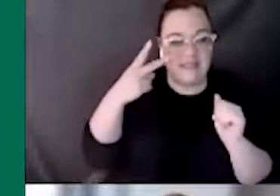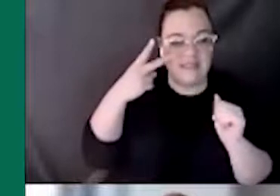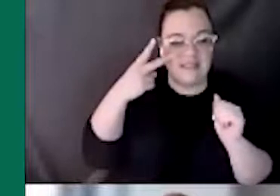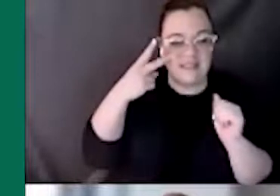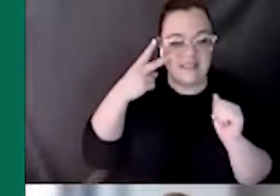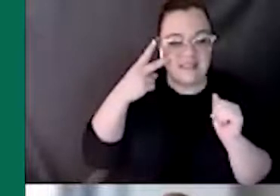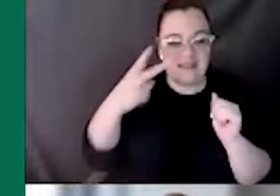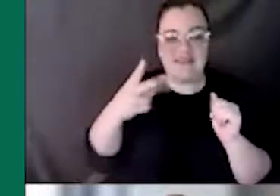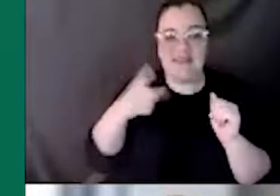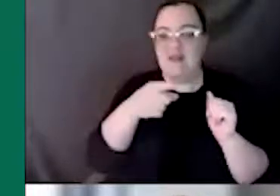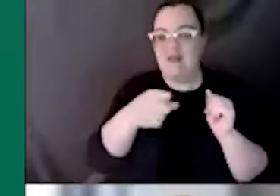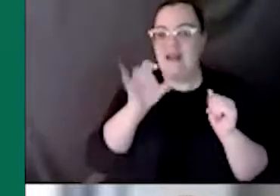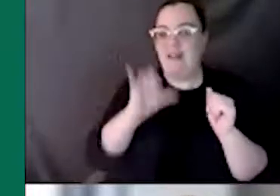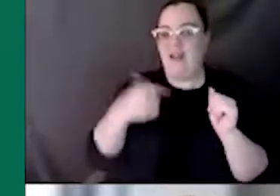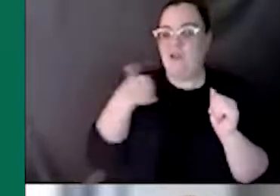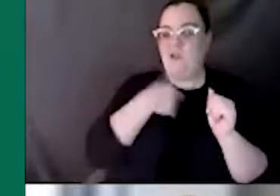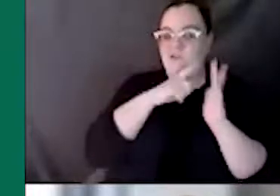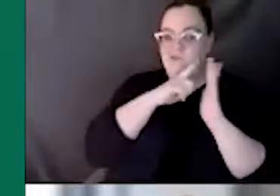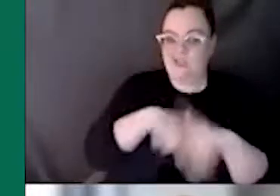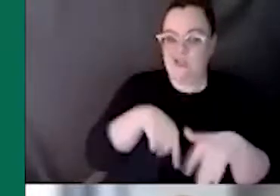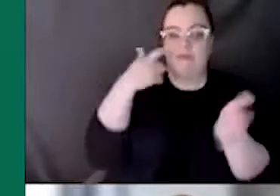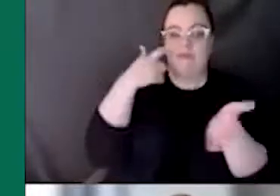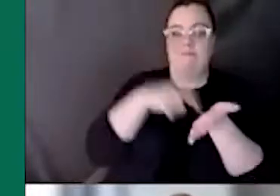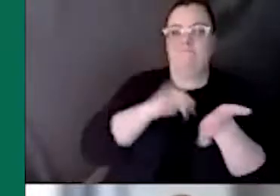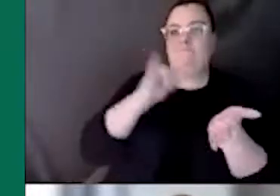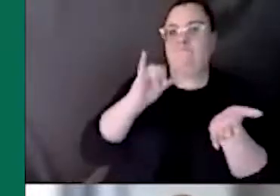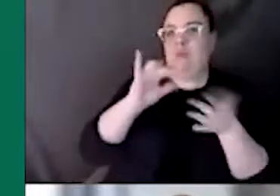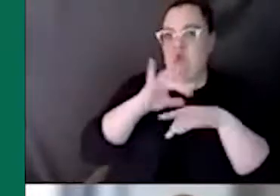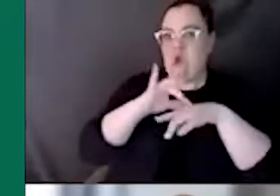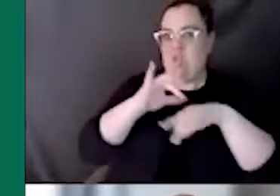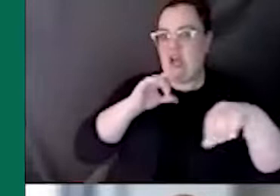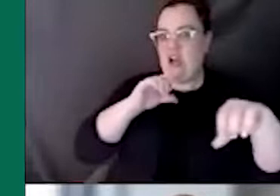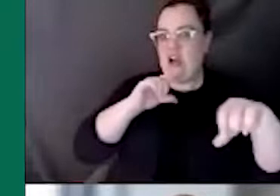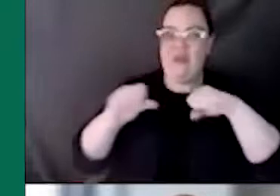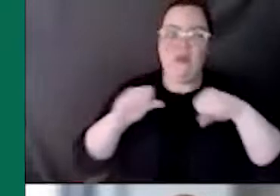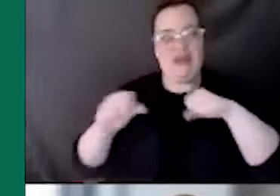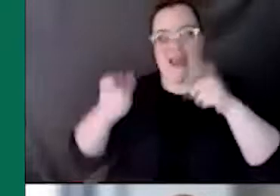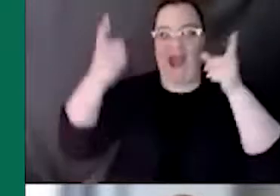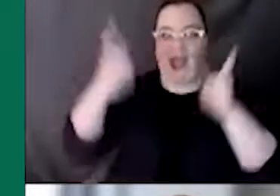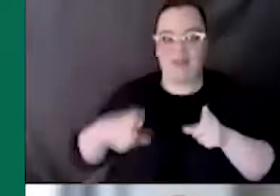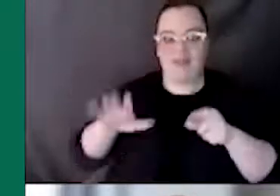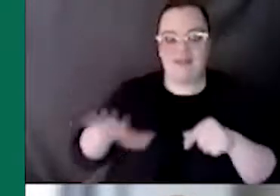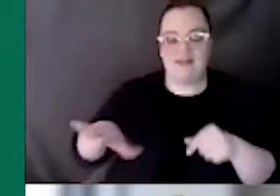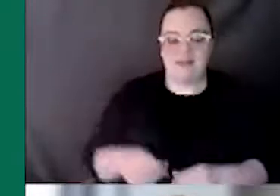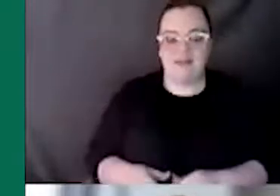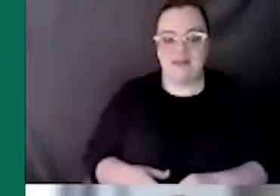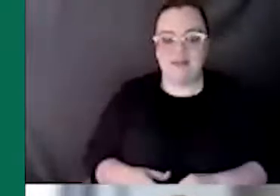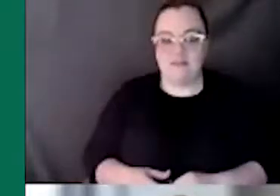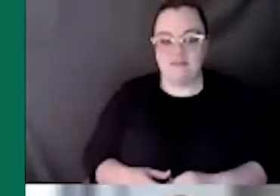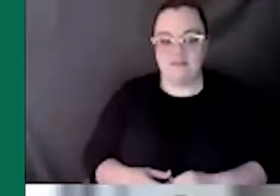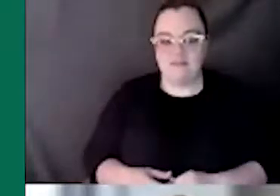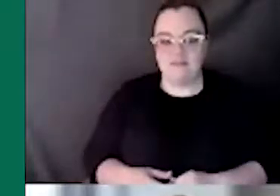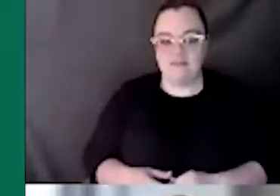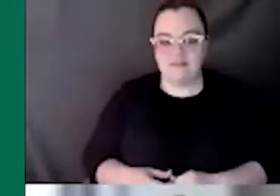about when we really started noticing it and realized there was a pretty big earthquake happening somewhere in the region. And that Austin, what's